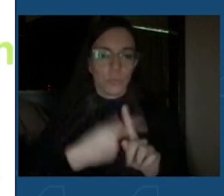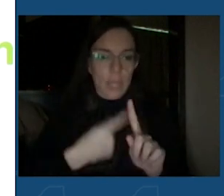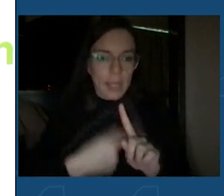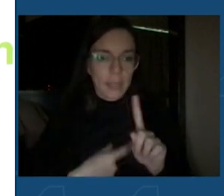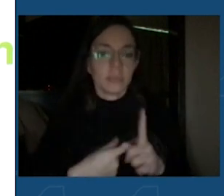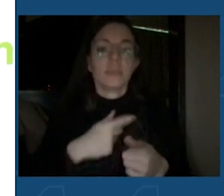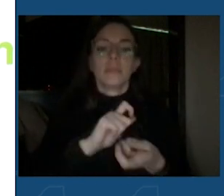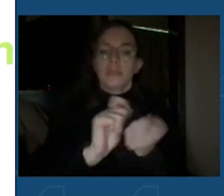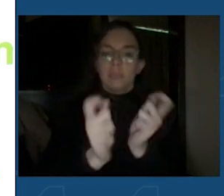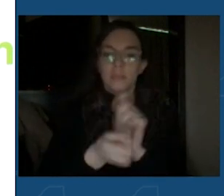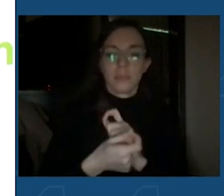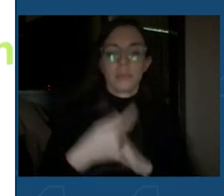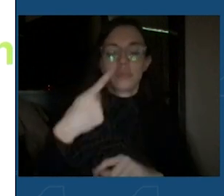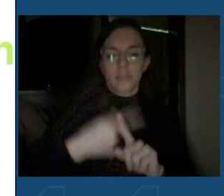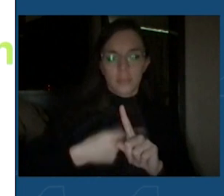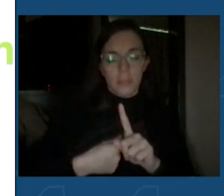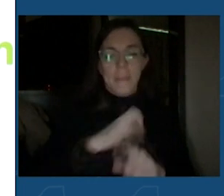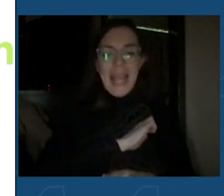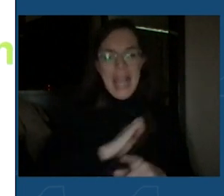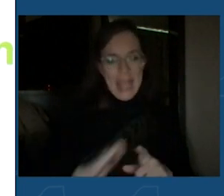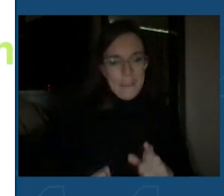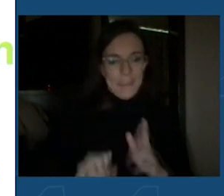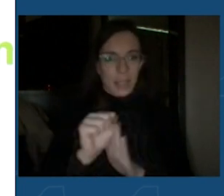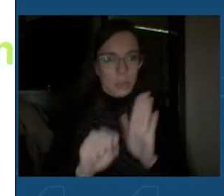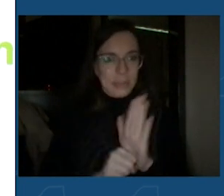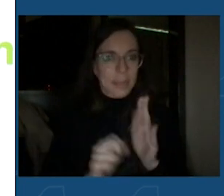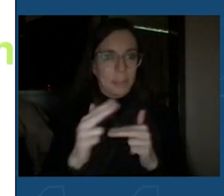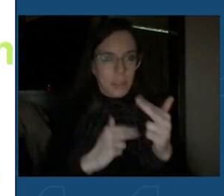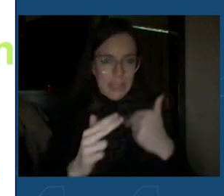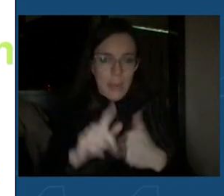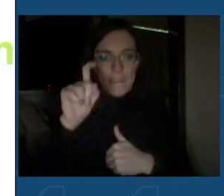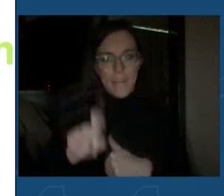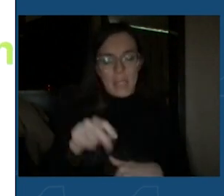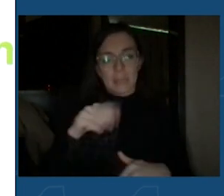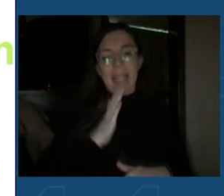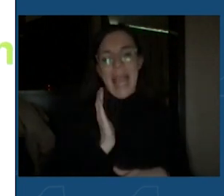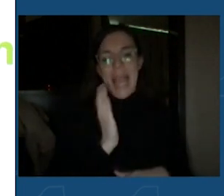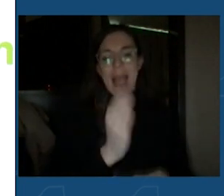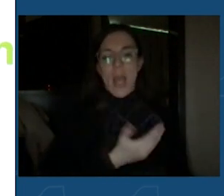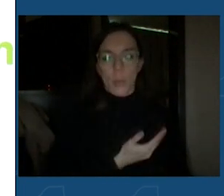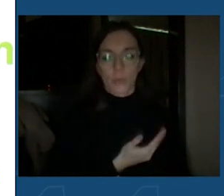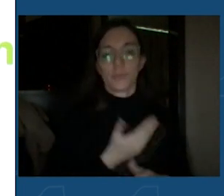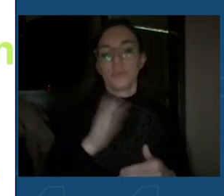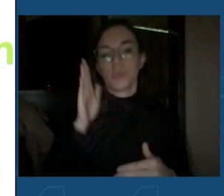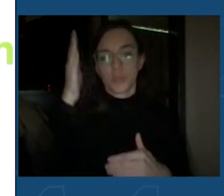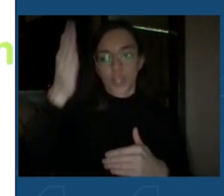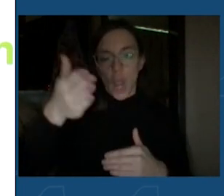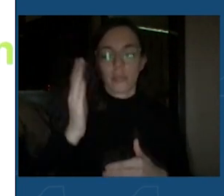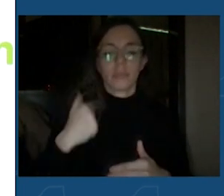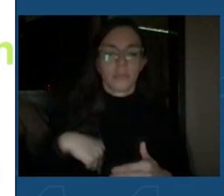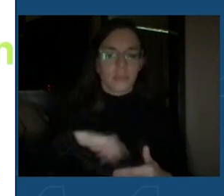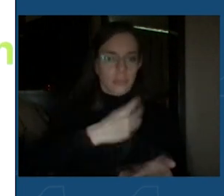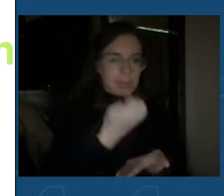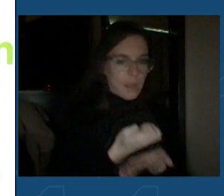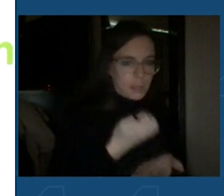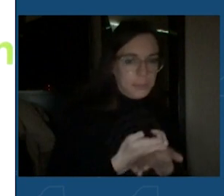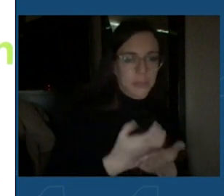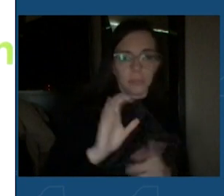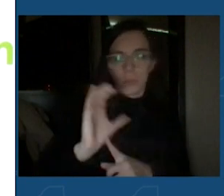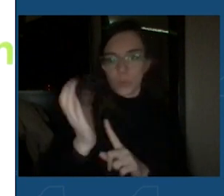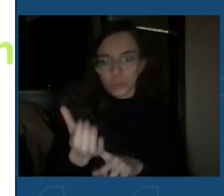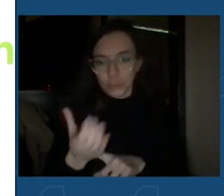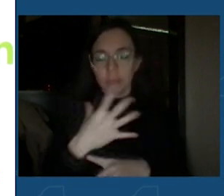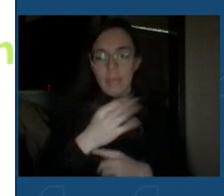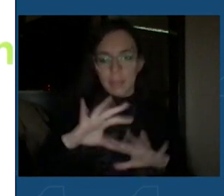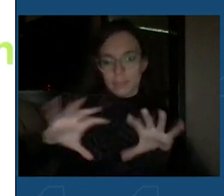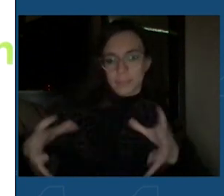buildings like the Empire State Building must be our future if we, as an economy, a culture, and a civilization, are to